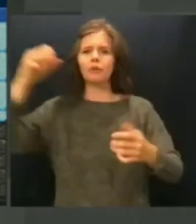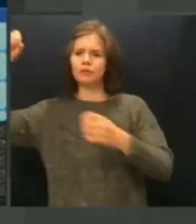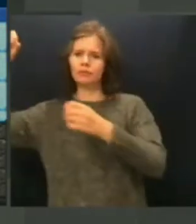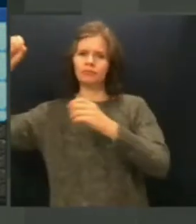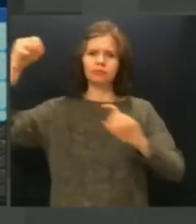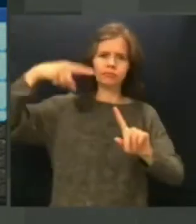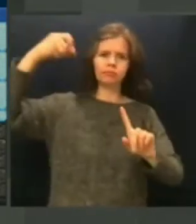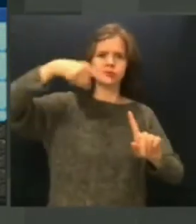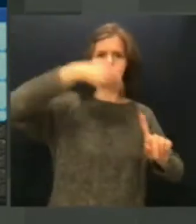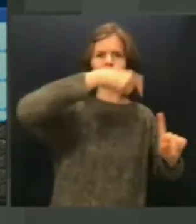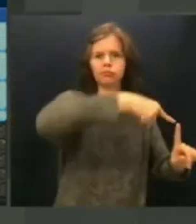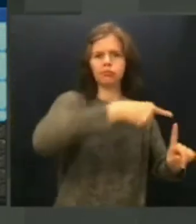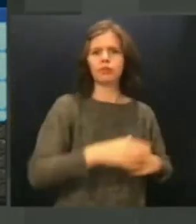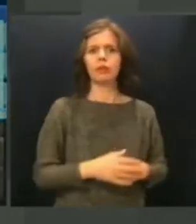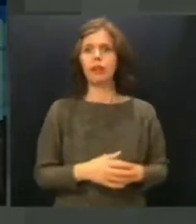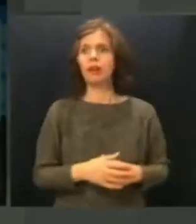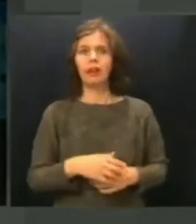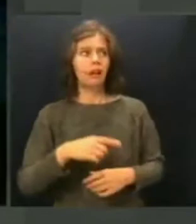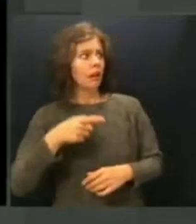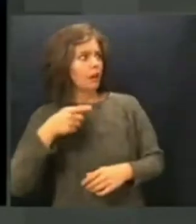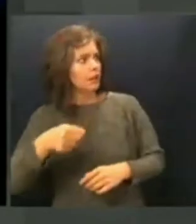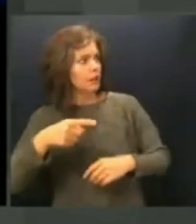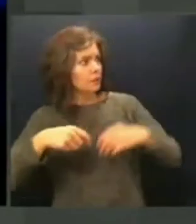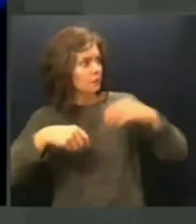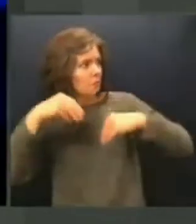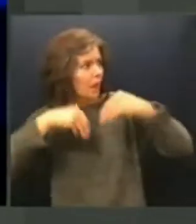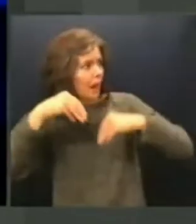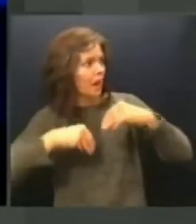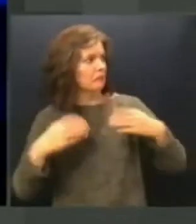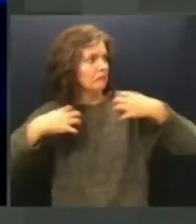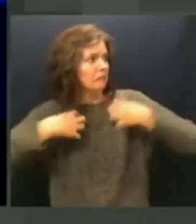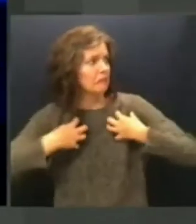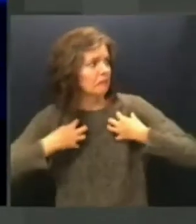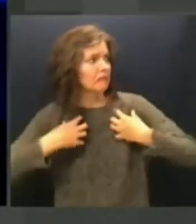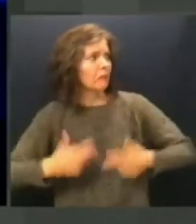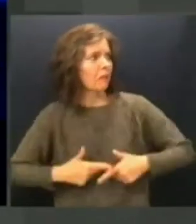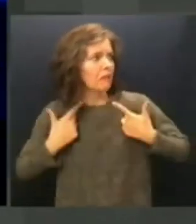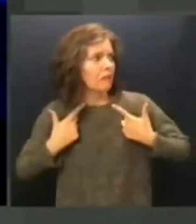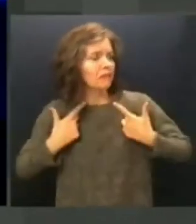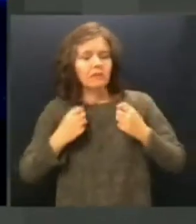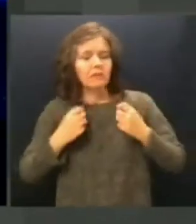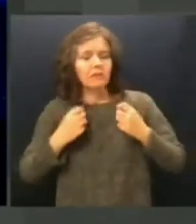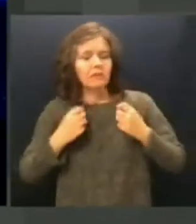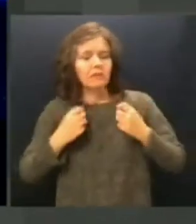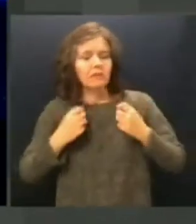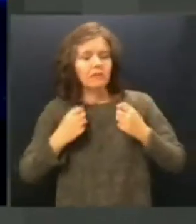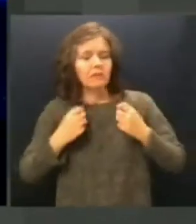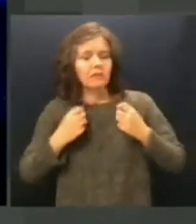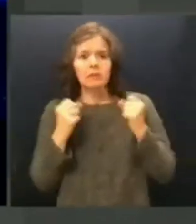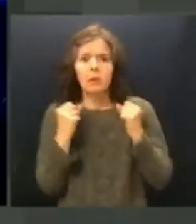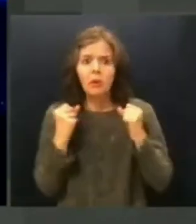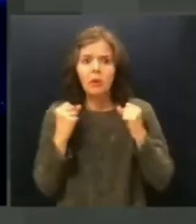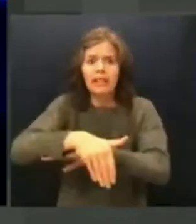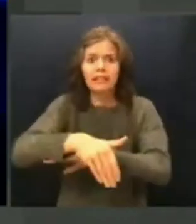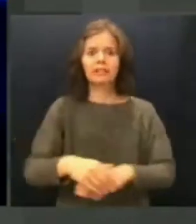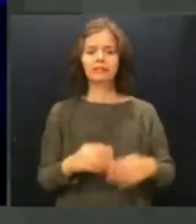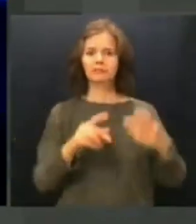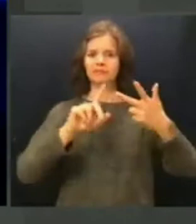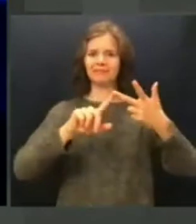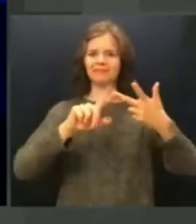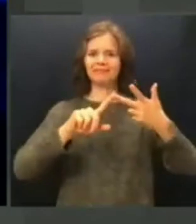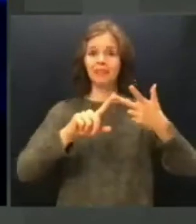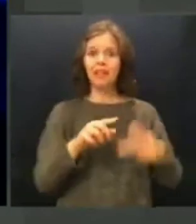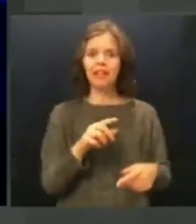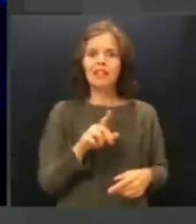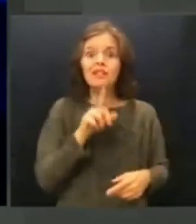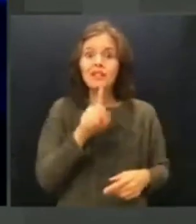survive the night up here, right, Jens? Do you ever wish Minecraft's ocean? Not me.